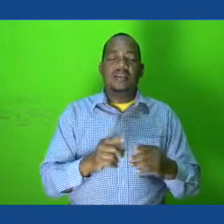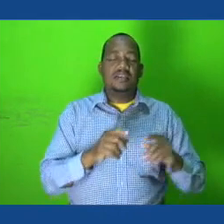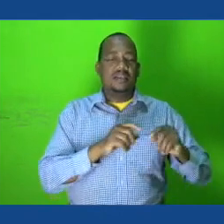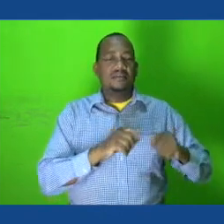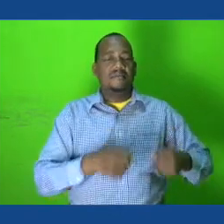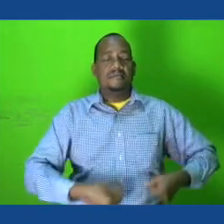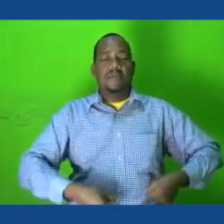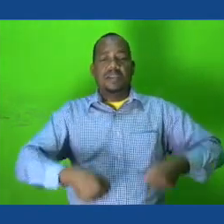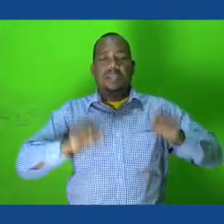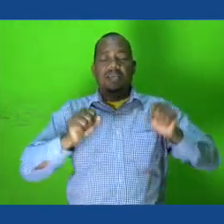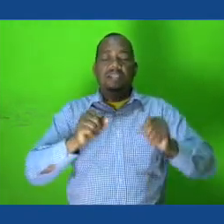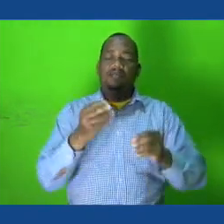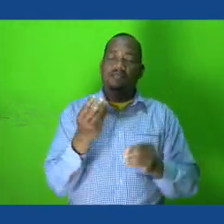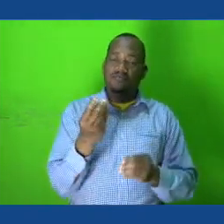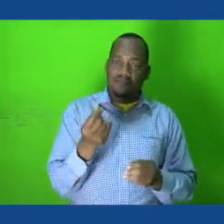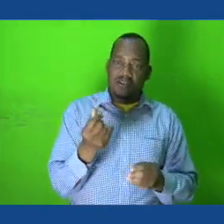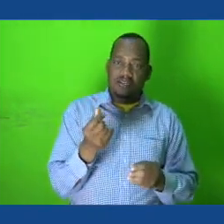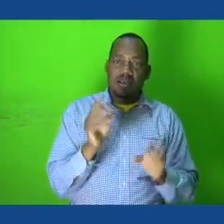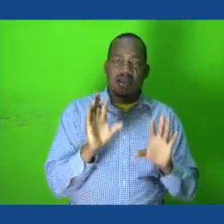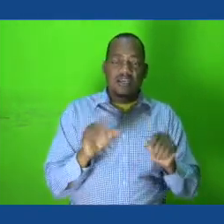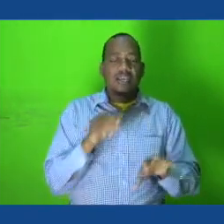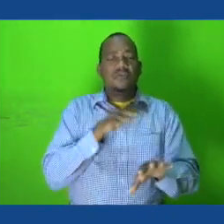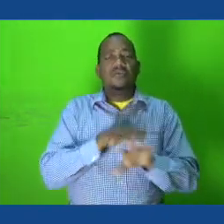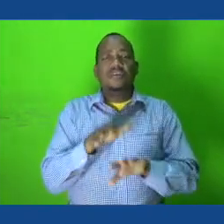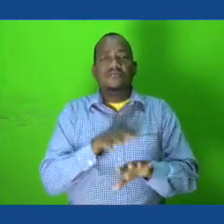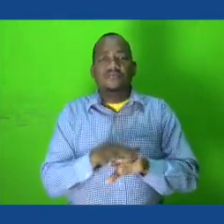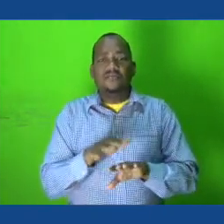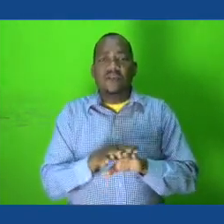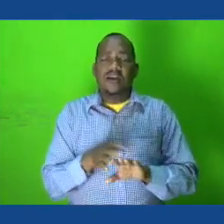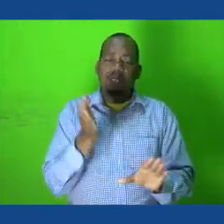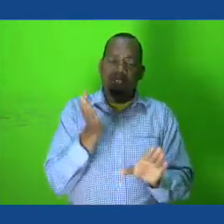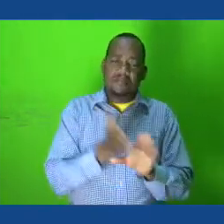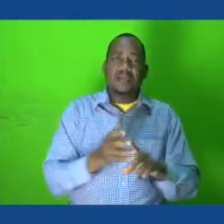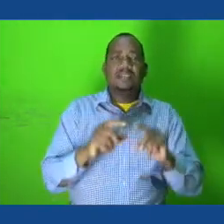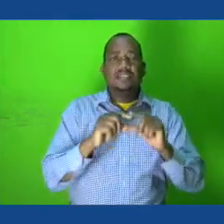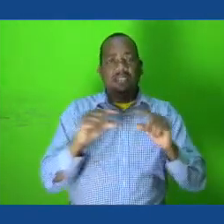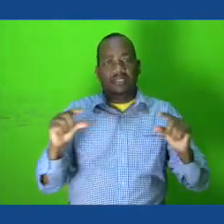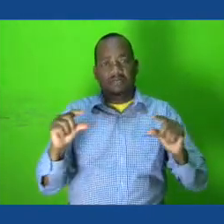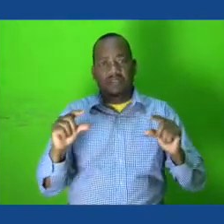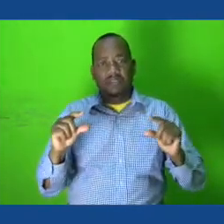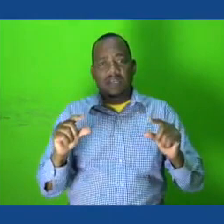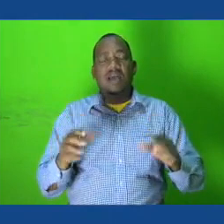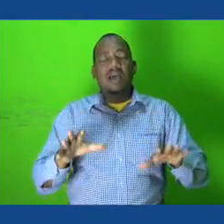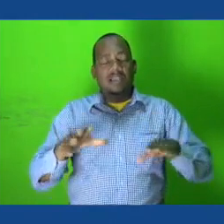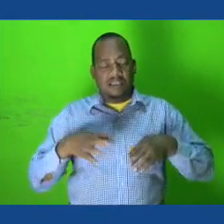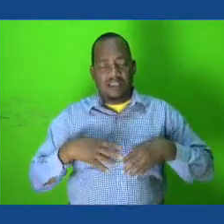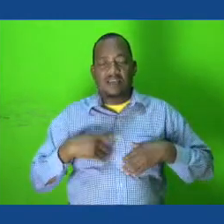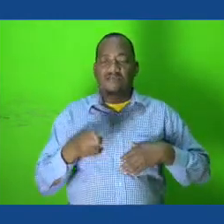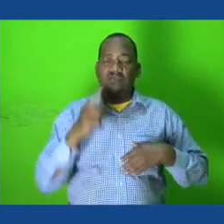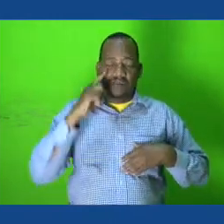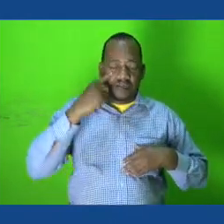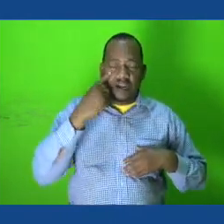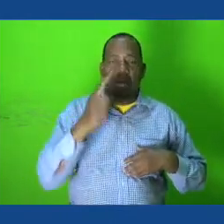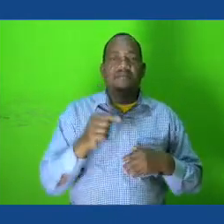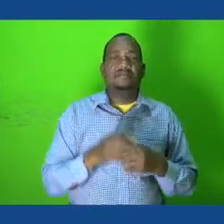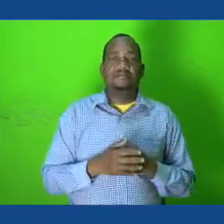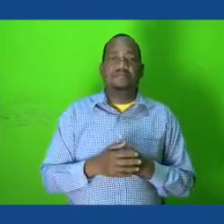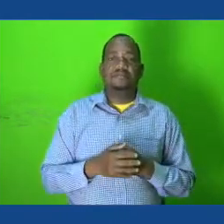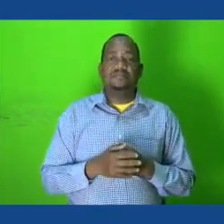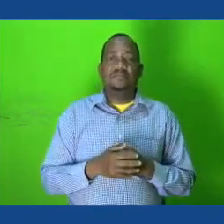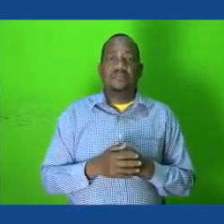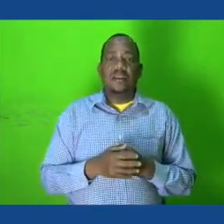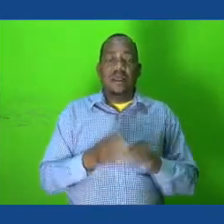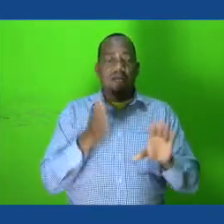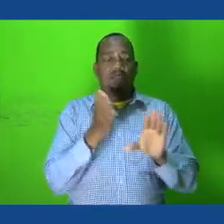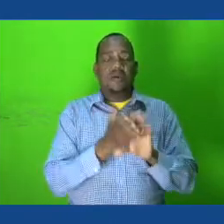place that manage fund? Can you define bank statement? Thank you for